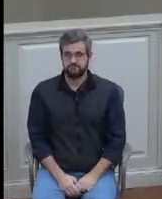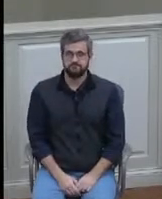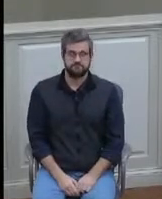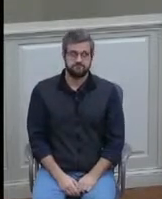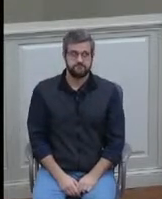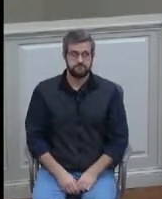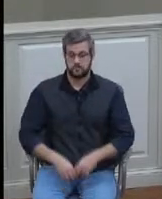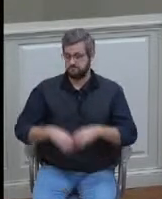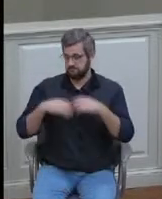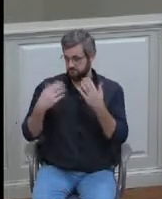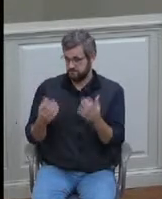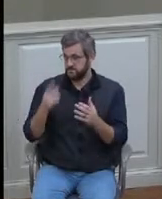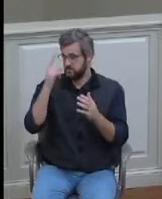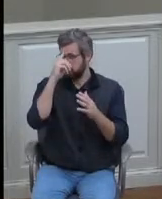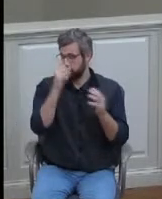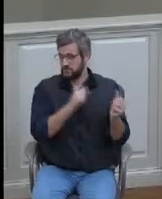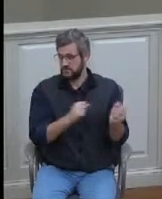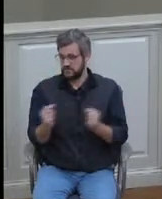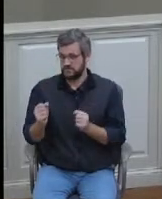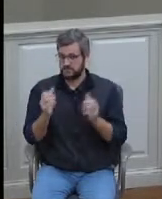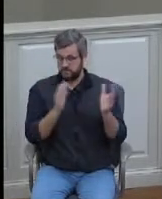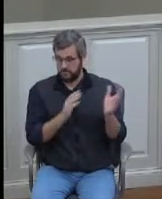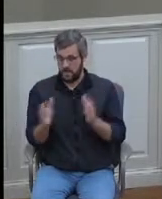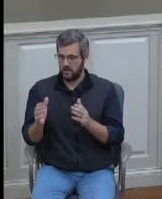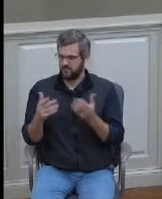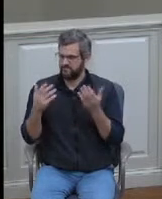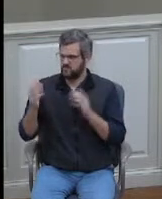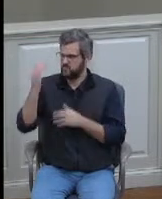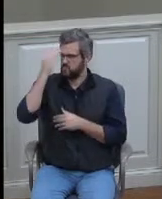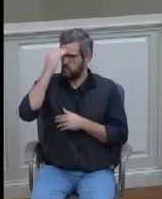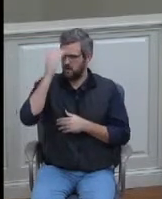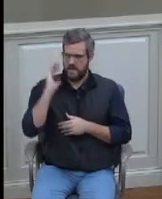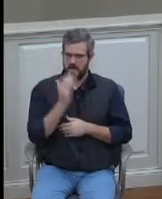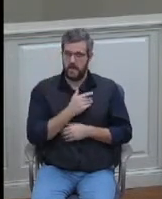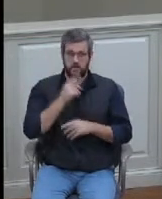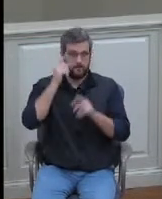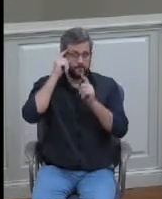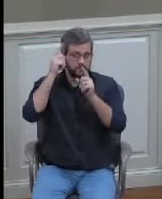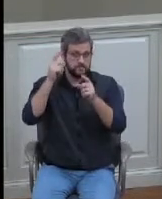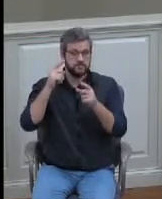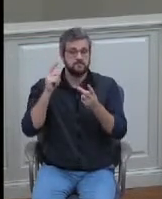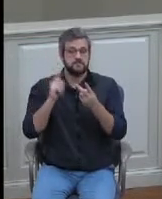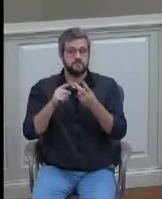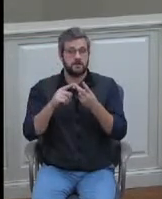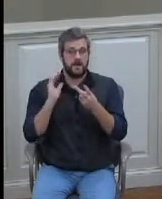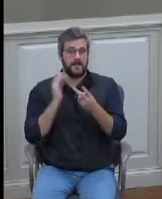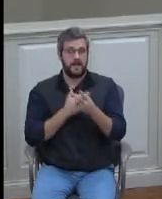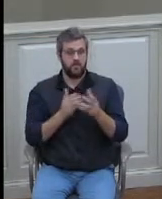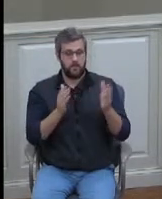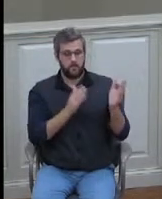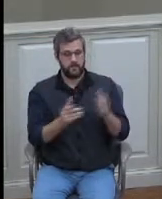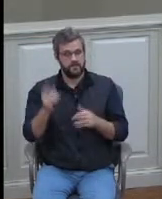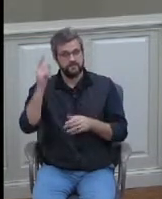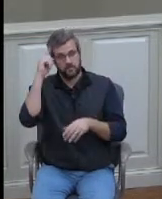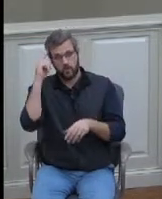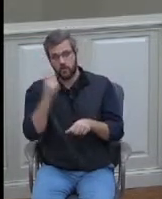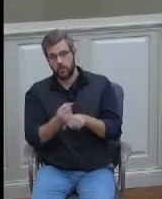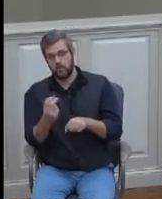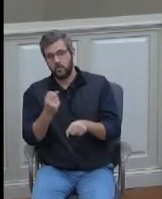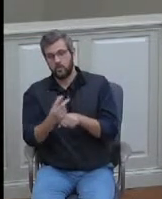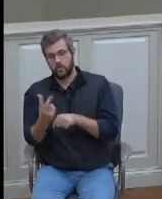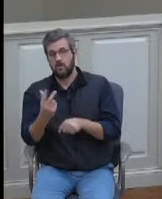So the strategic plan not only gives you what you all know, our mission, but our plans for the next couple of years. for each